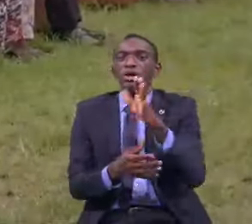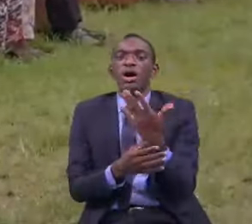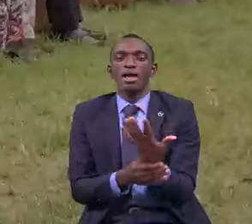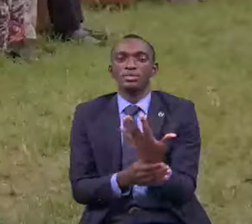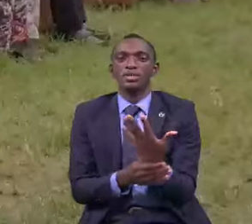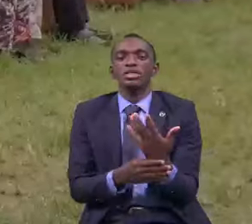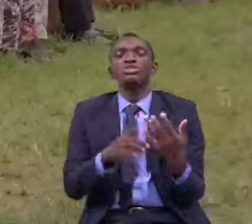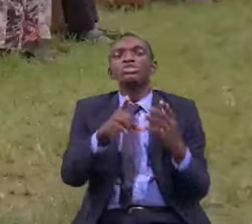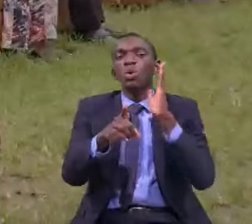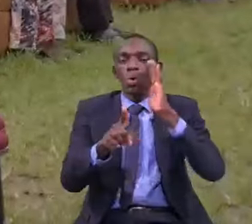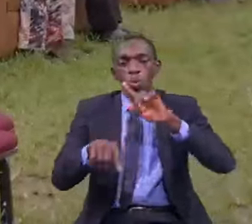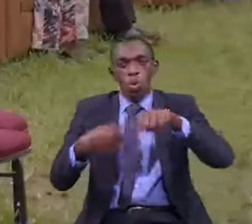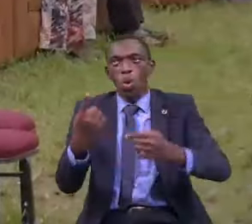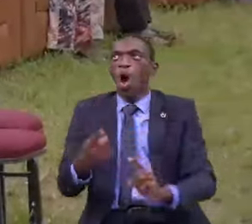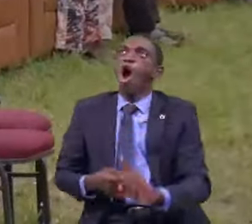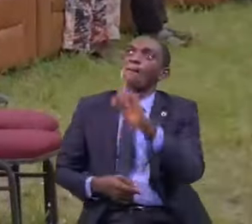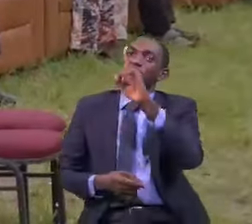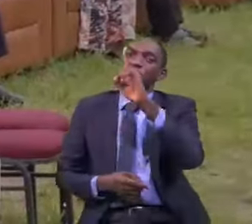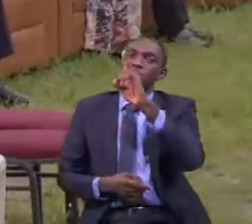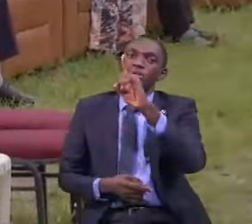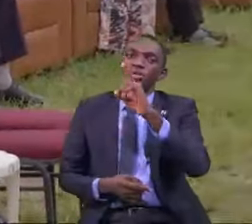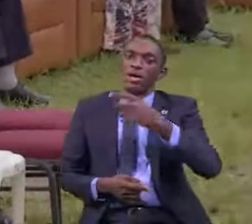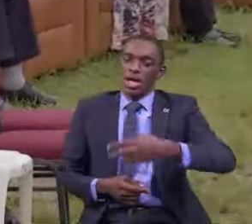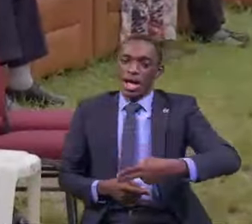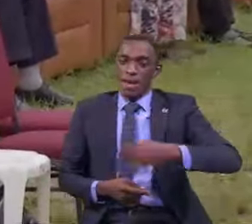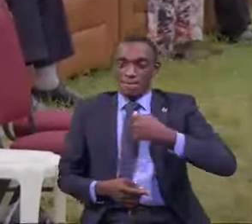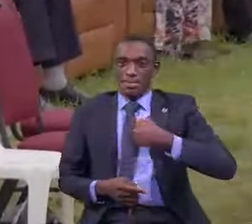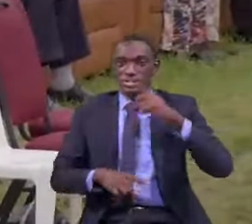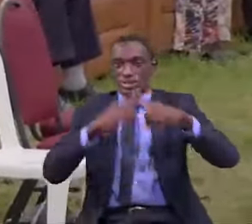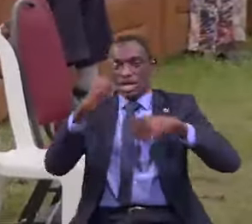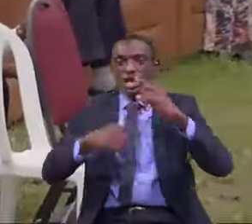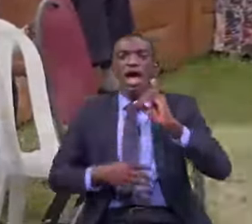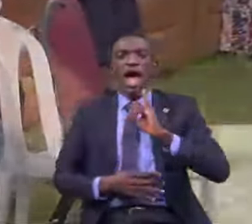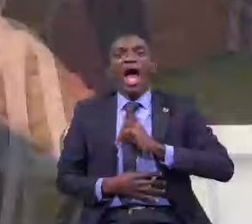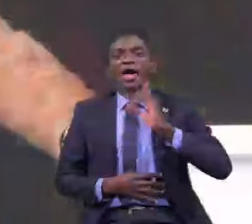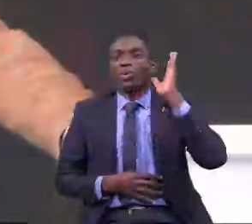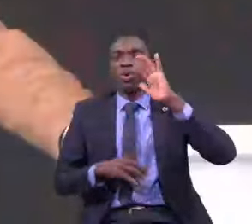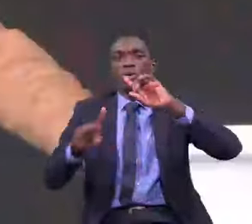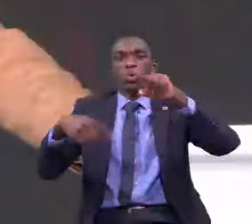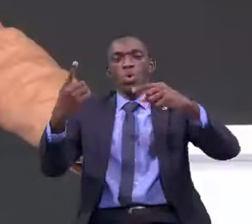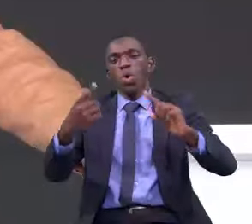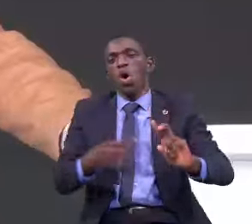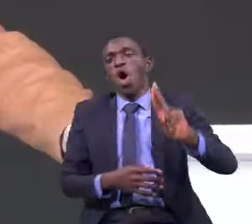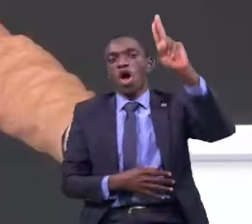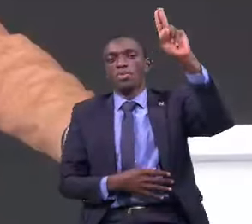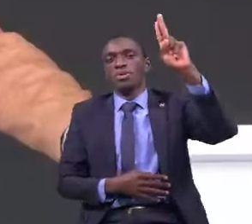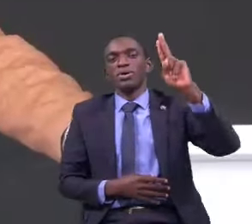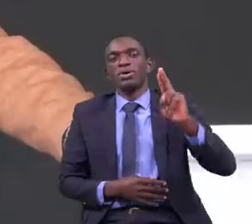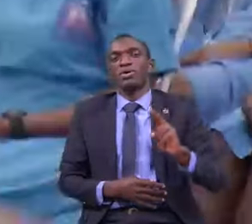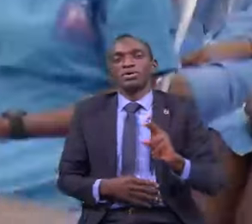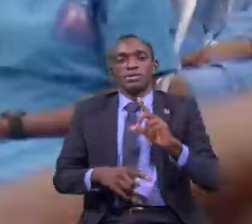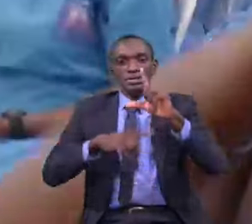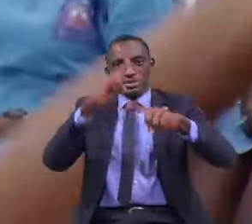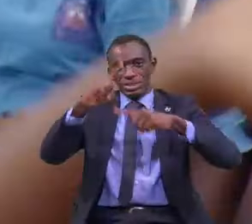will go up. Tu vas te lever. I will go up. Je vais me lever. I must go